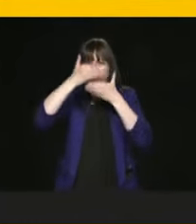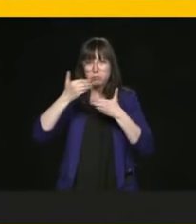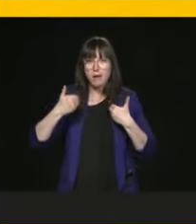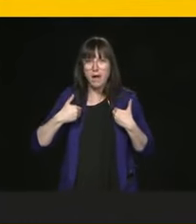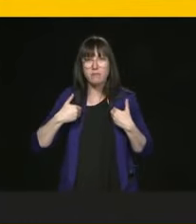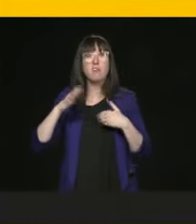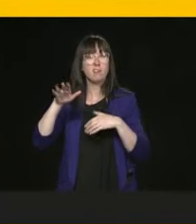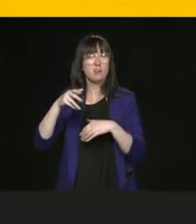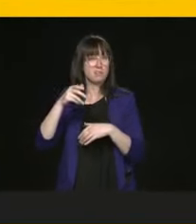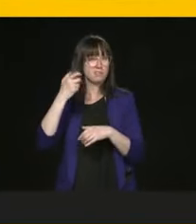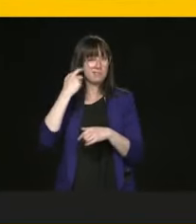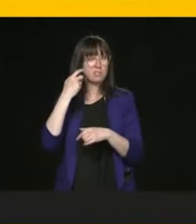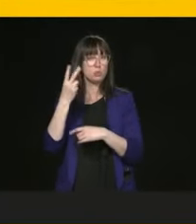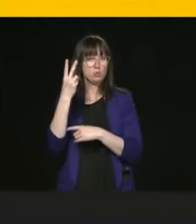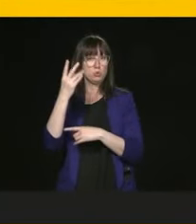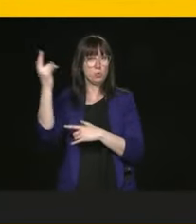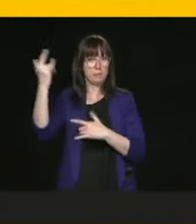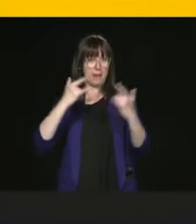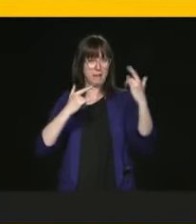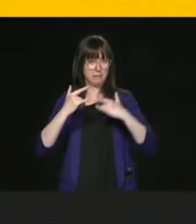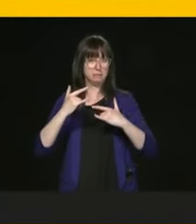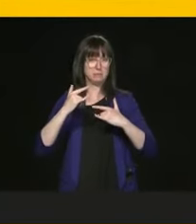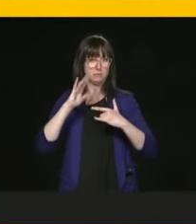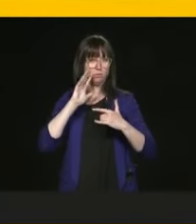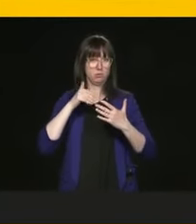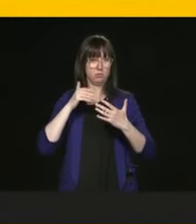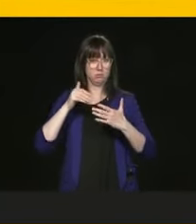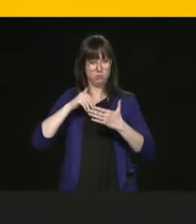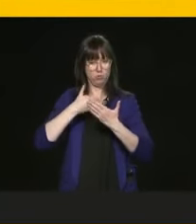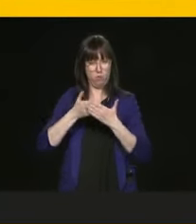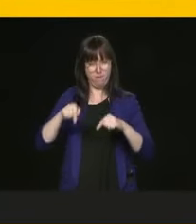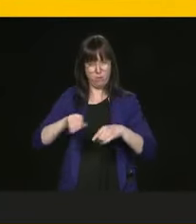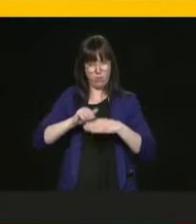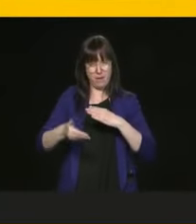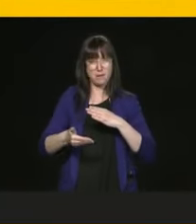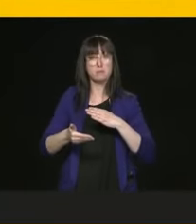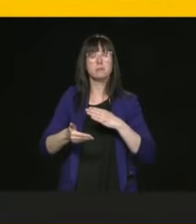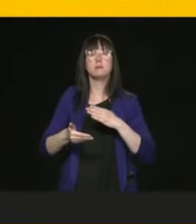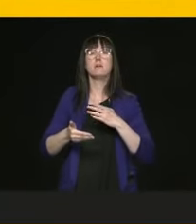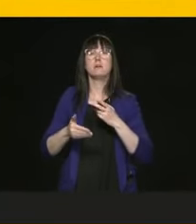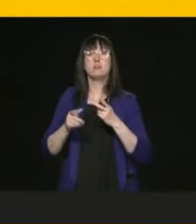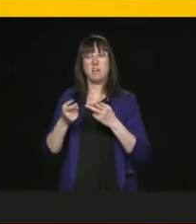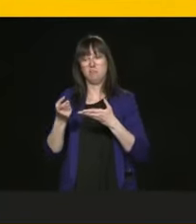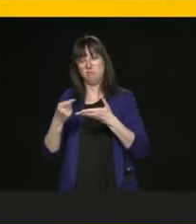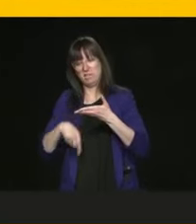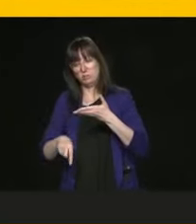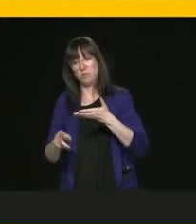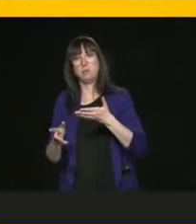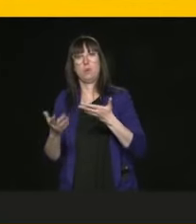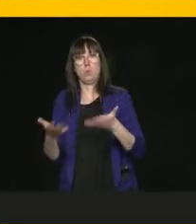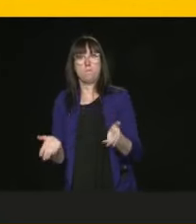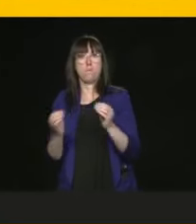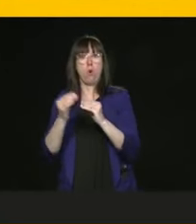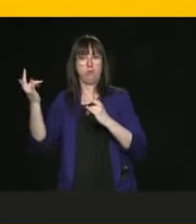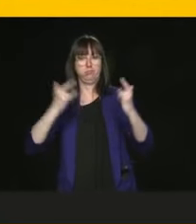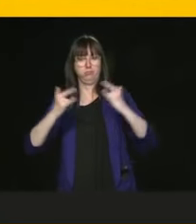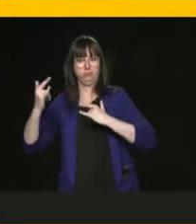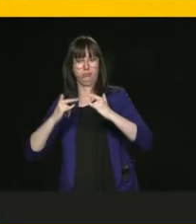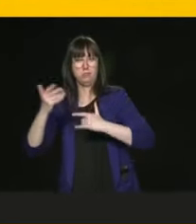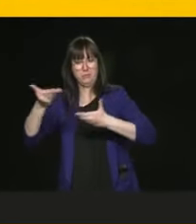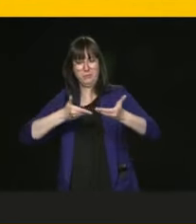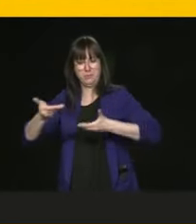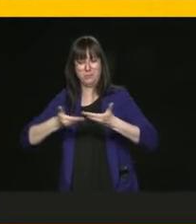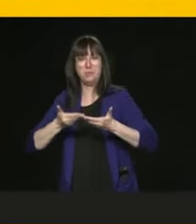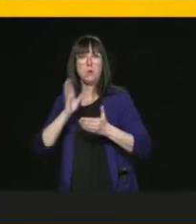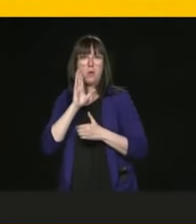loans coming in over this weekend, more coming in over the coming days. We are confident that we are in